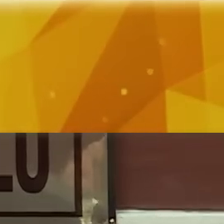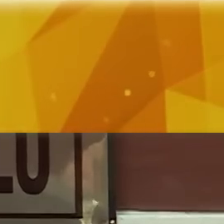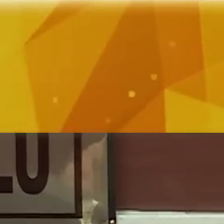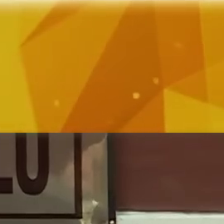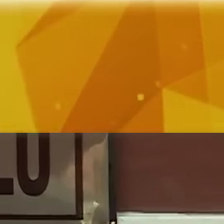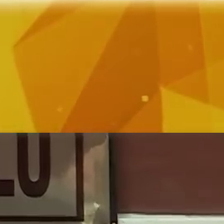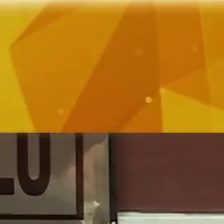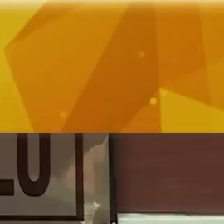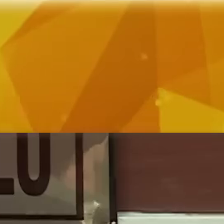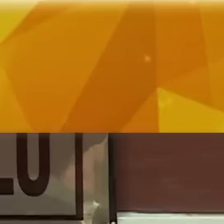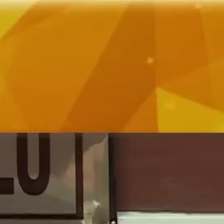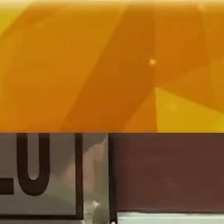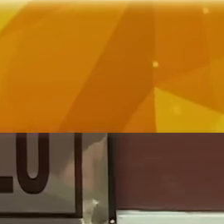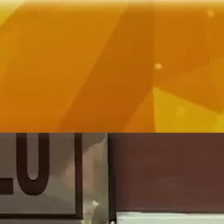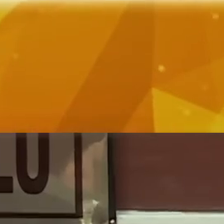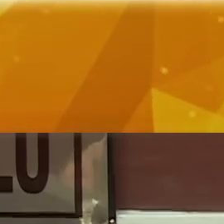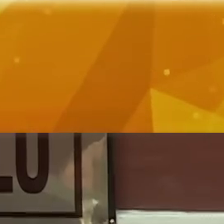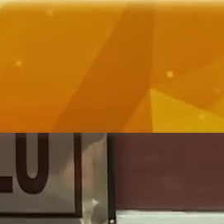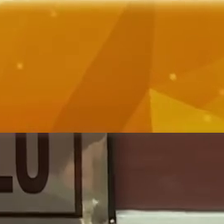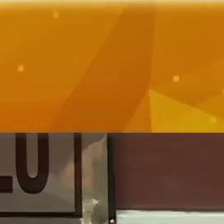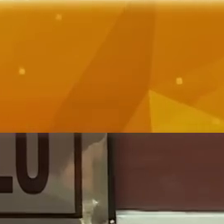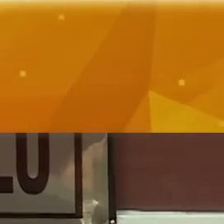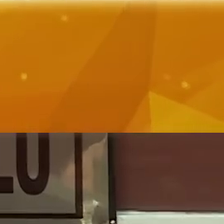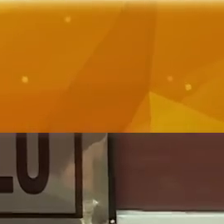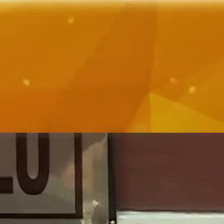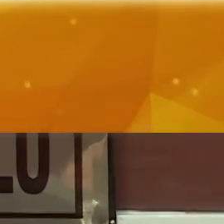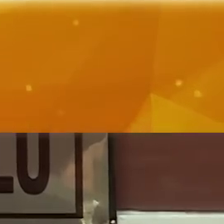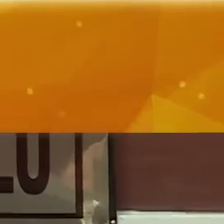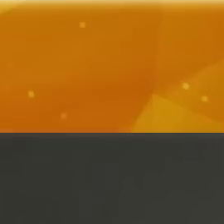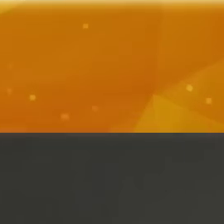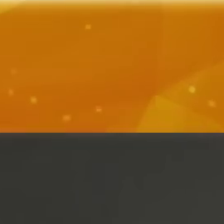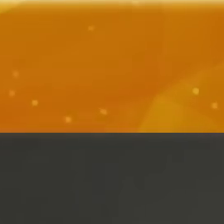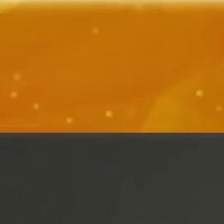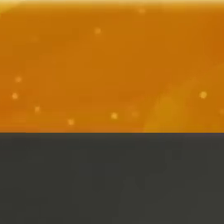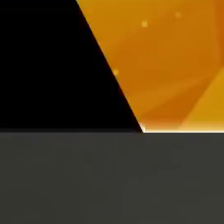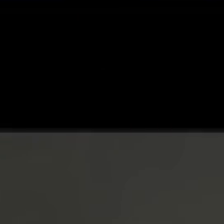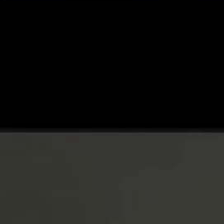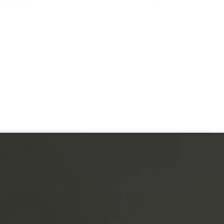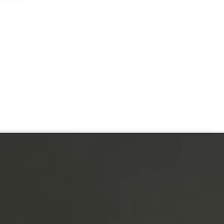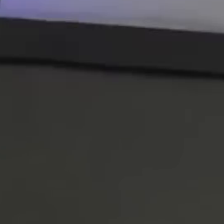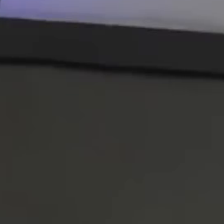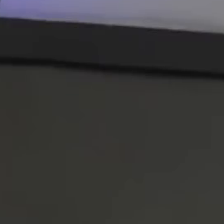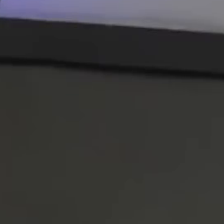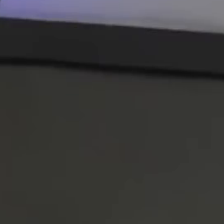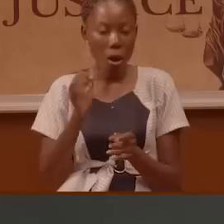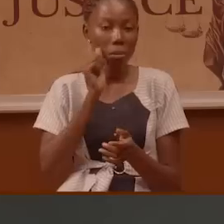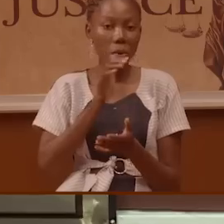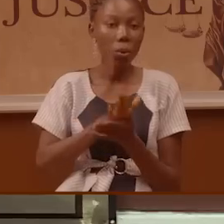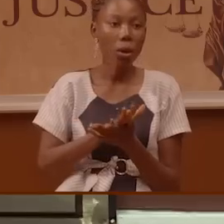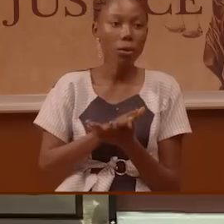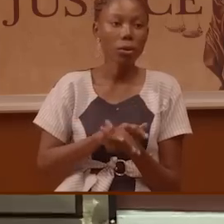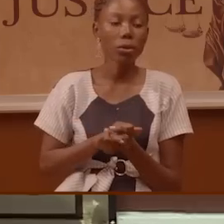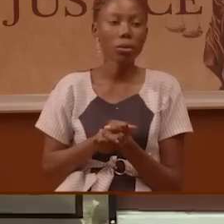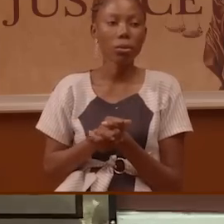with your other siblings. Yes, ma'am. There are three wives. Yes, ma'am. We're talking about the children.